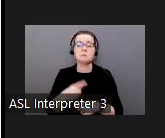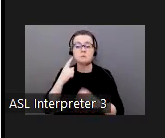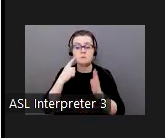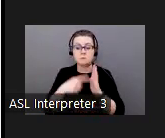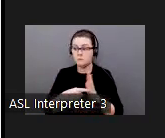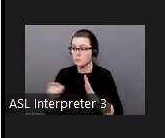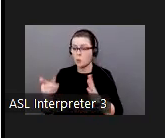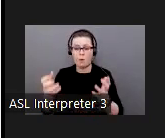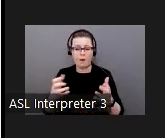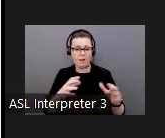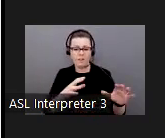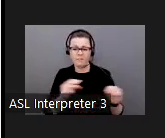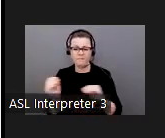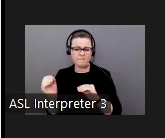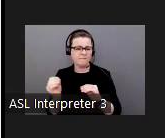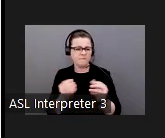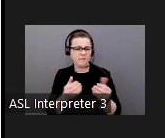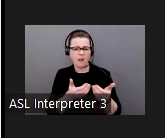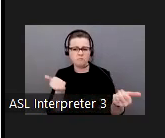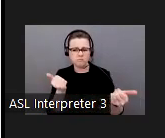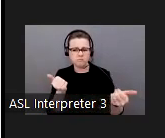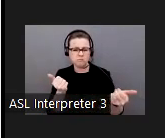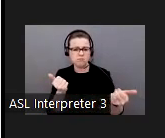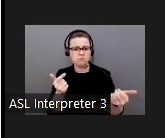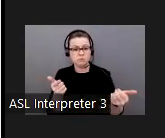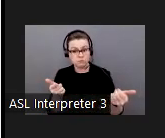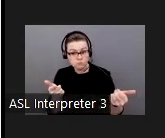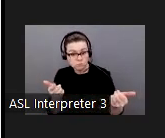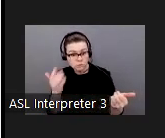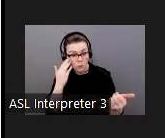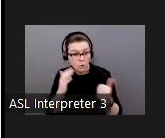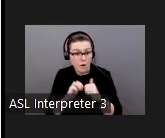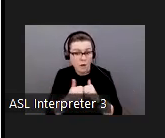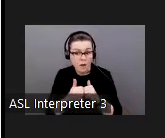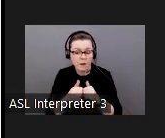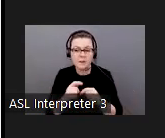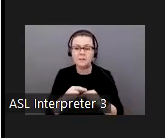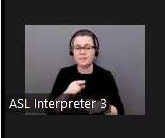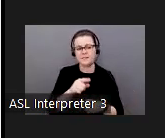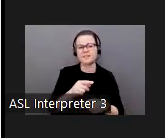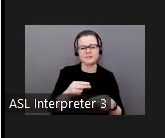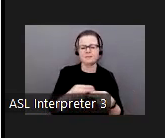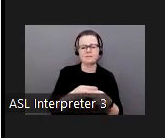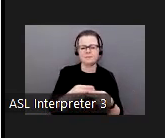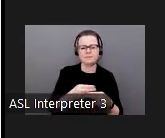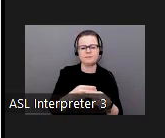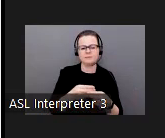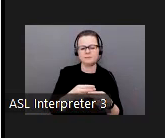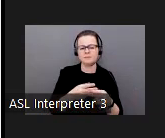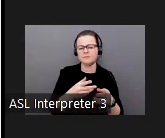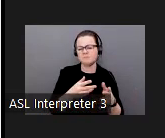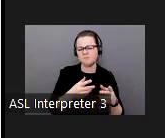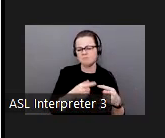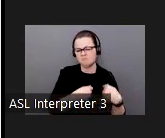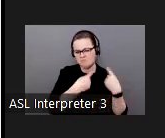this slide has been here for a little while, and I have to say that there's a lot of work being done in the shelter system to address this, but it is a